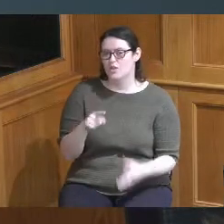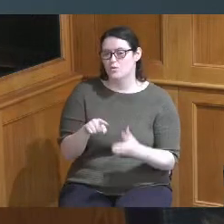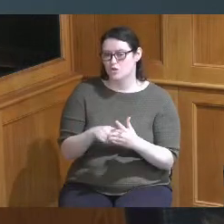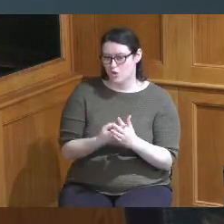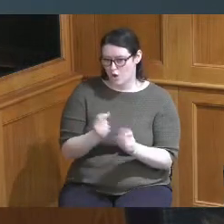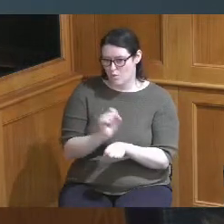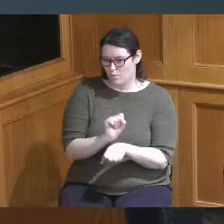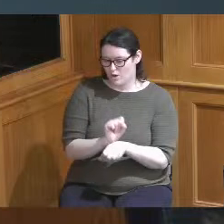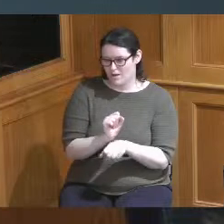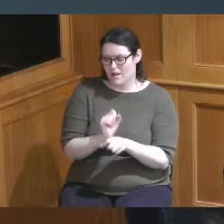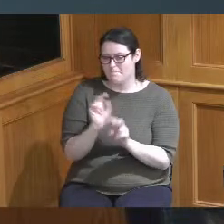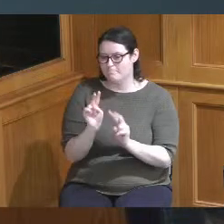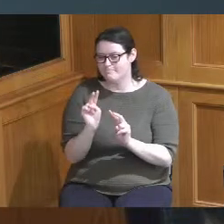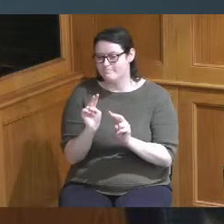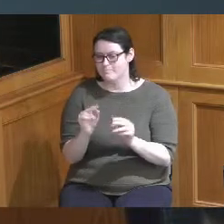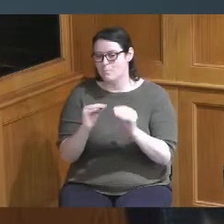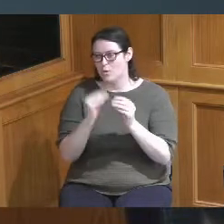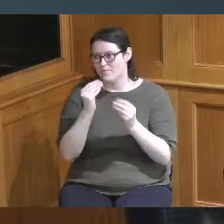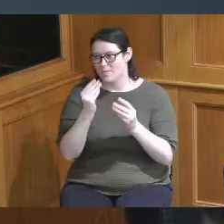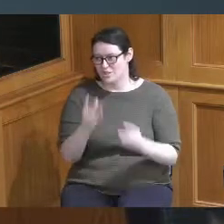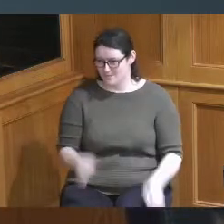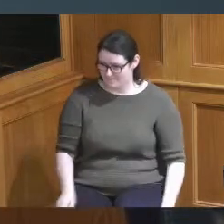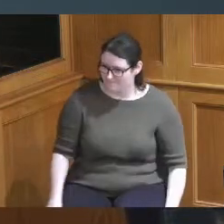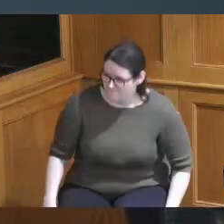and look forward to getting that information.